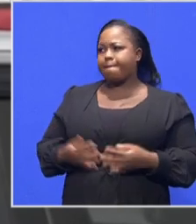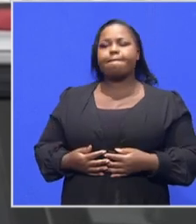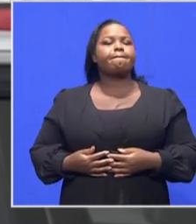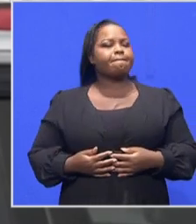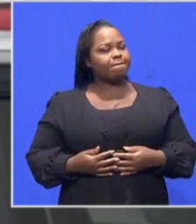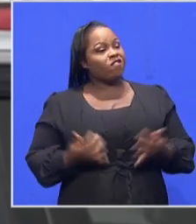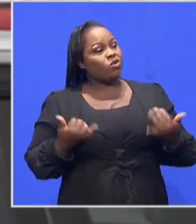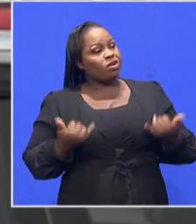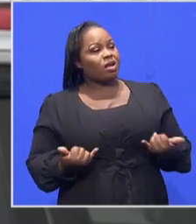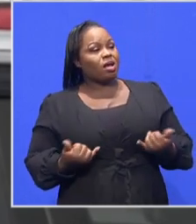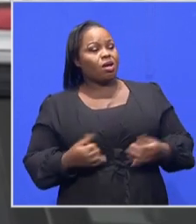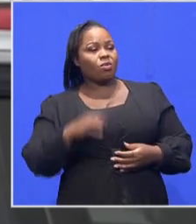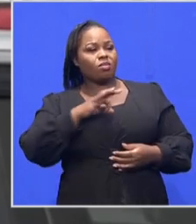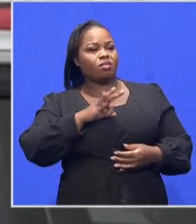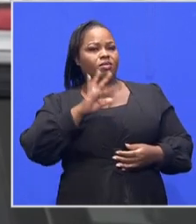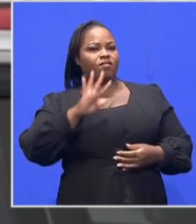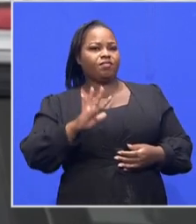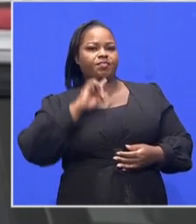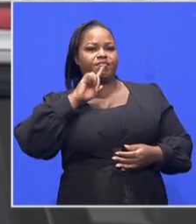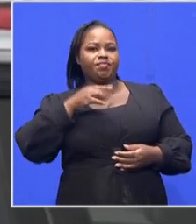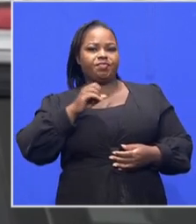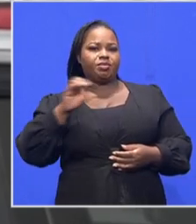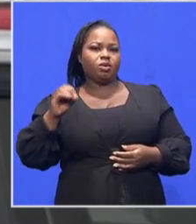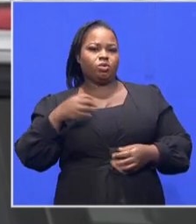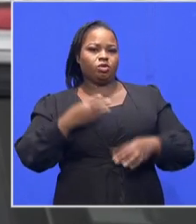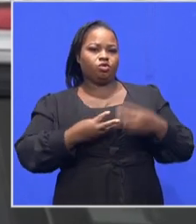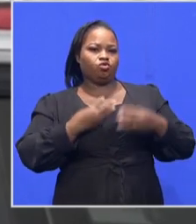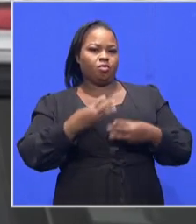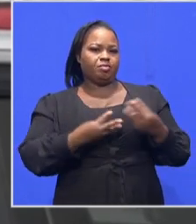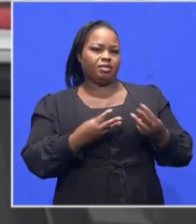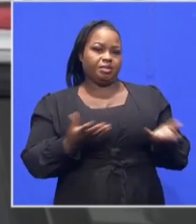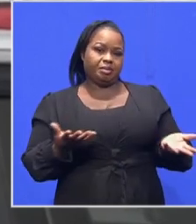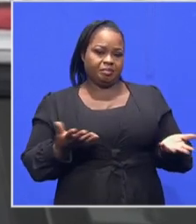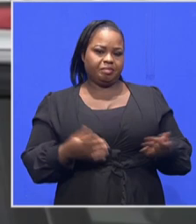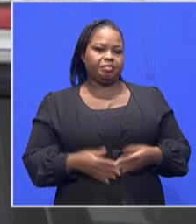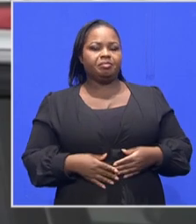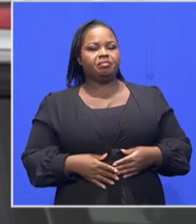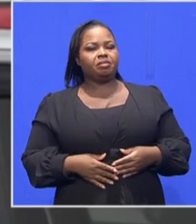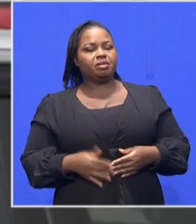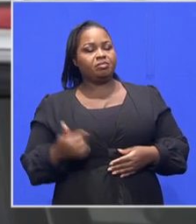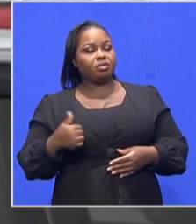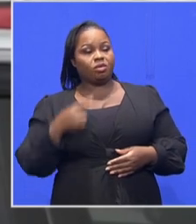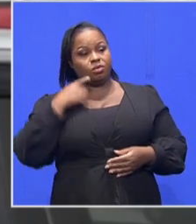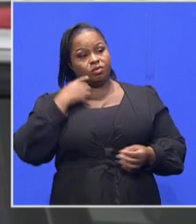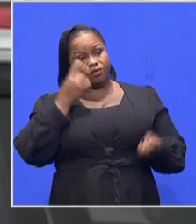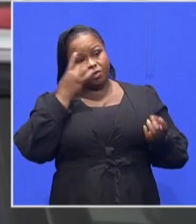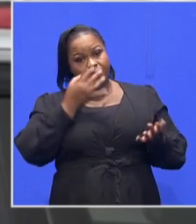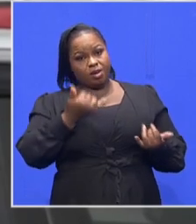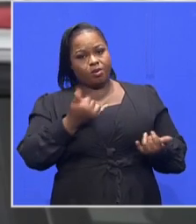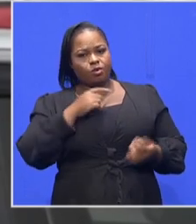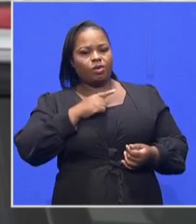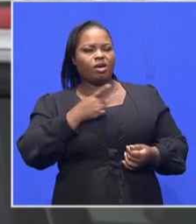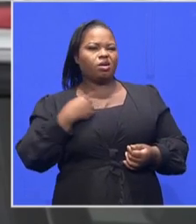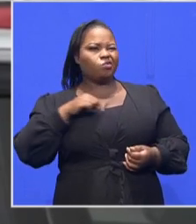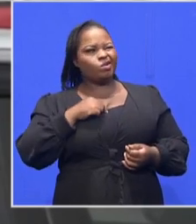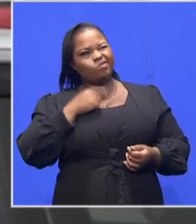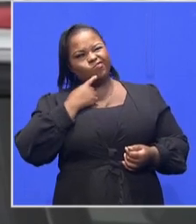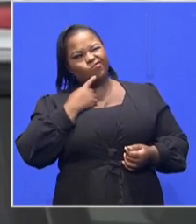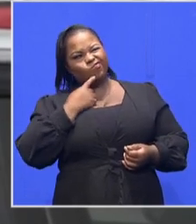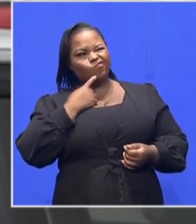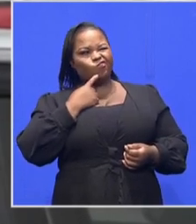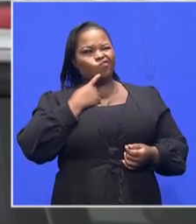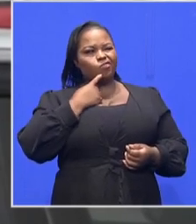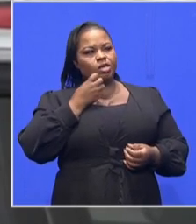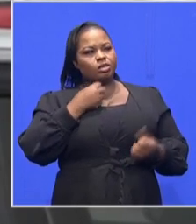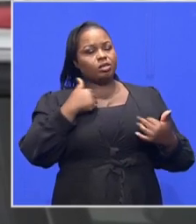stage, we're standing on 35,000 jobs. So I can tell you right now is that we're working on an avenue of kickoff in terms